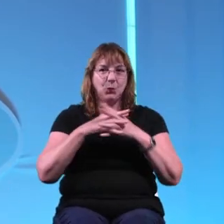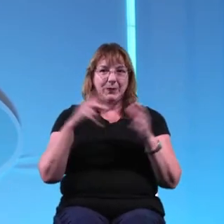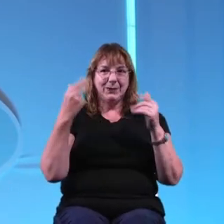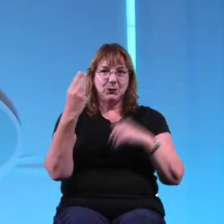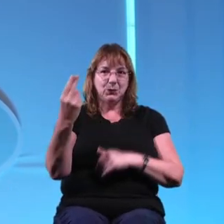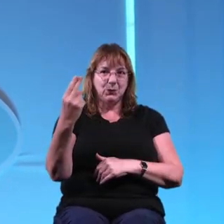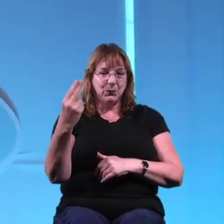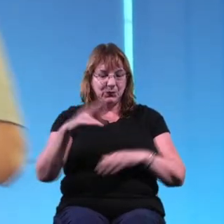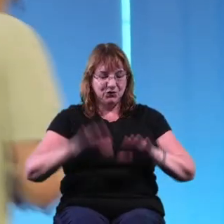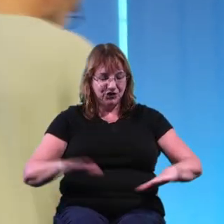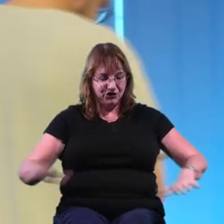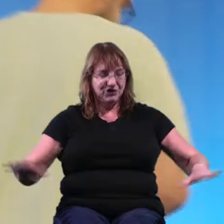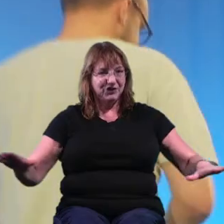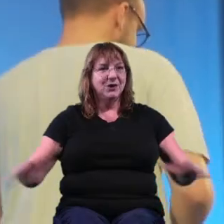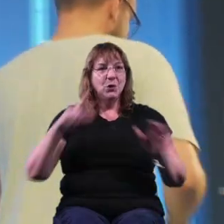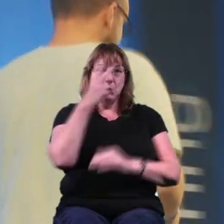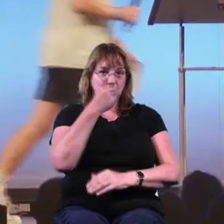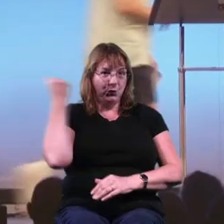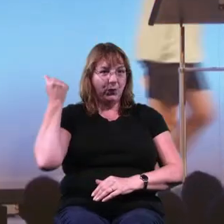and Youth.